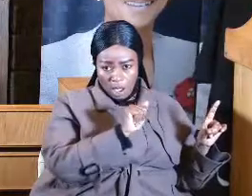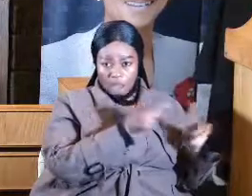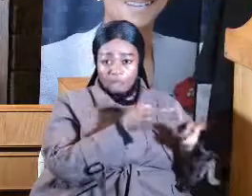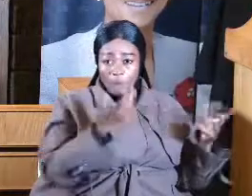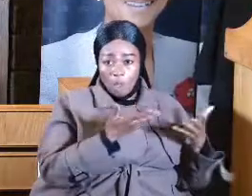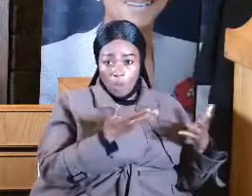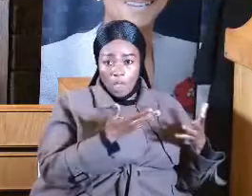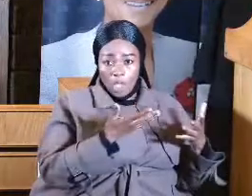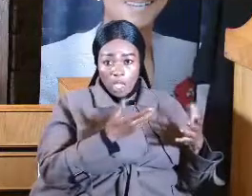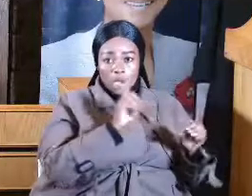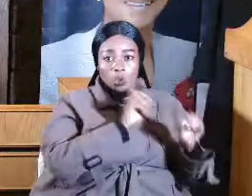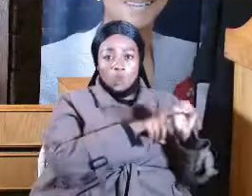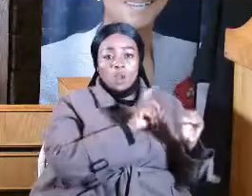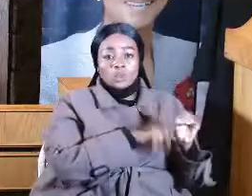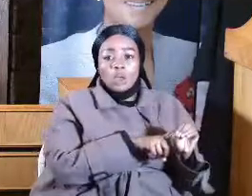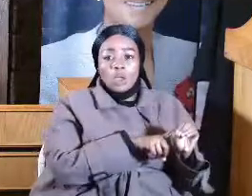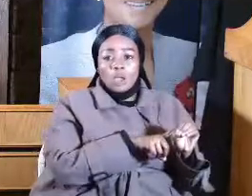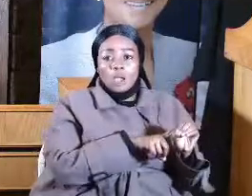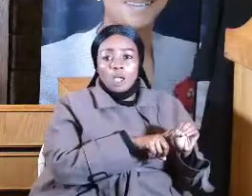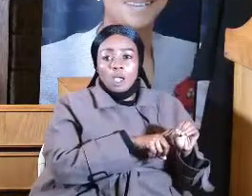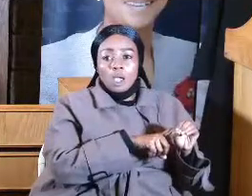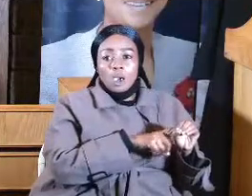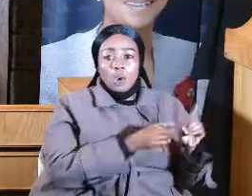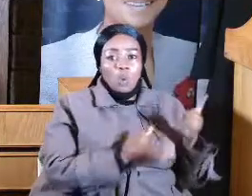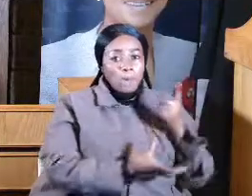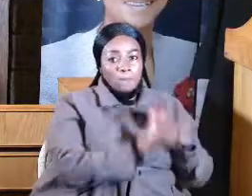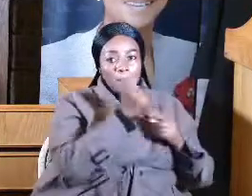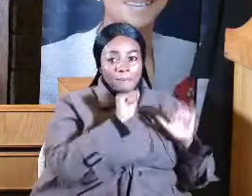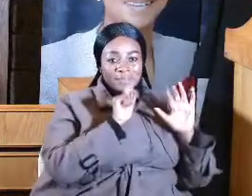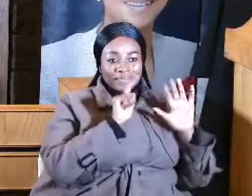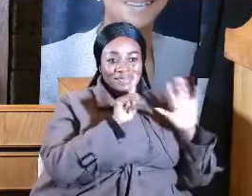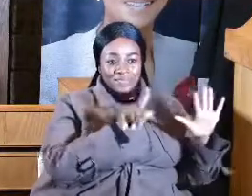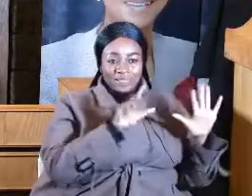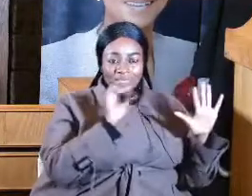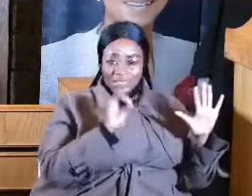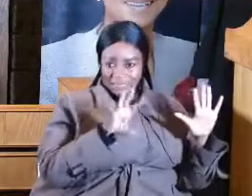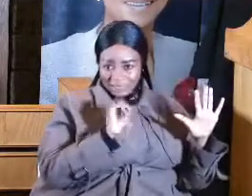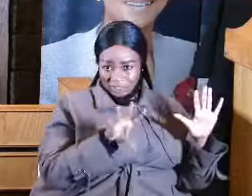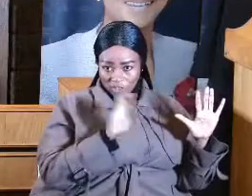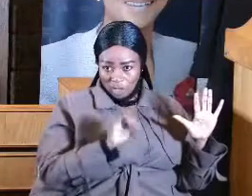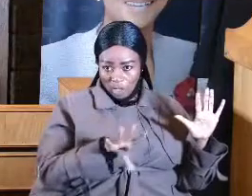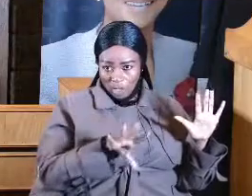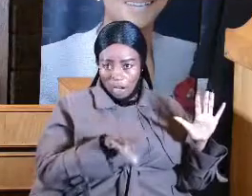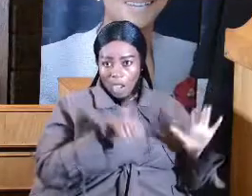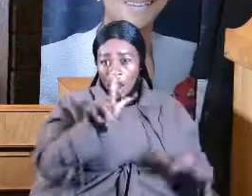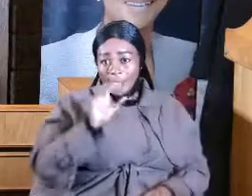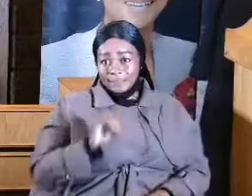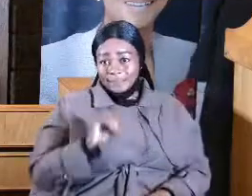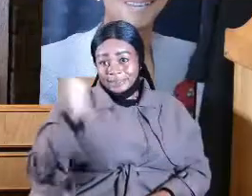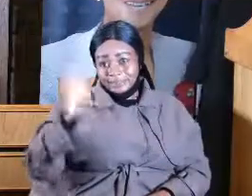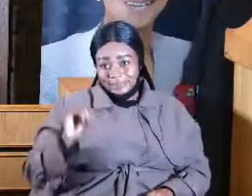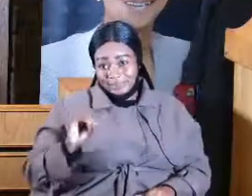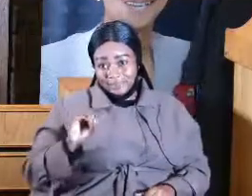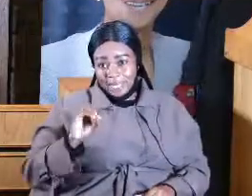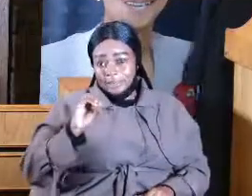Qwaqwa, who managed to get 7 distinctions, with 100% in physical science,